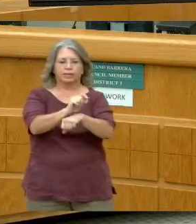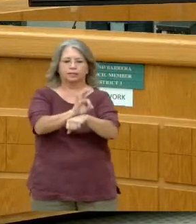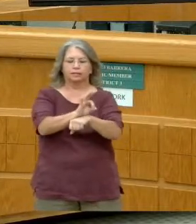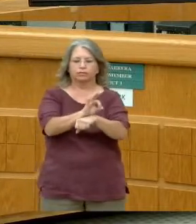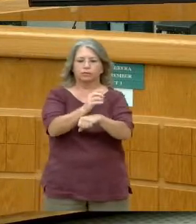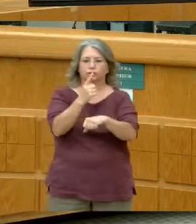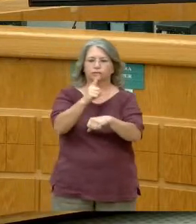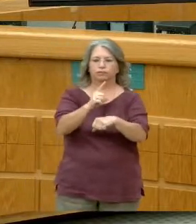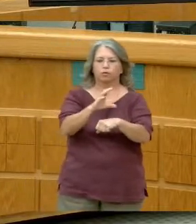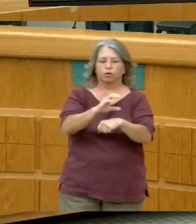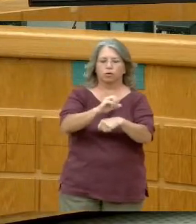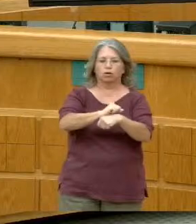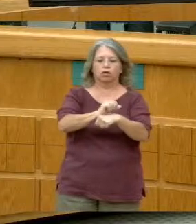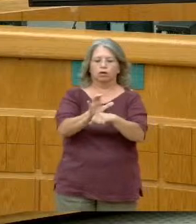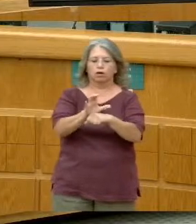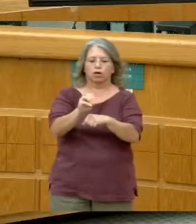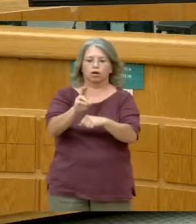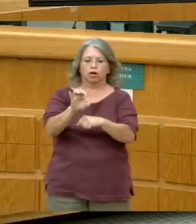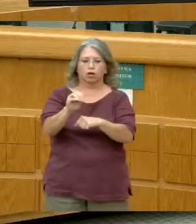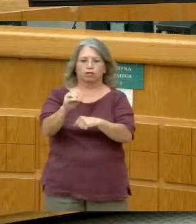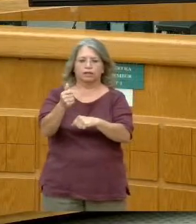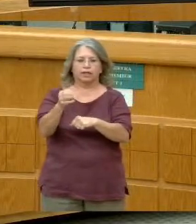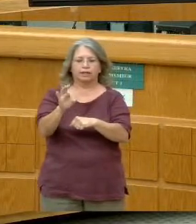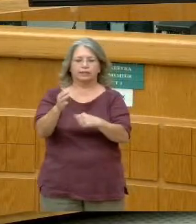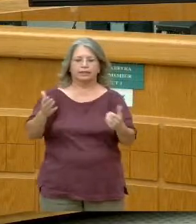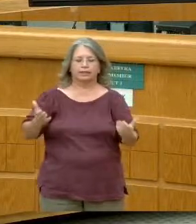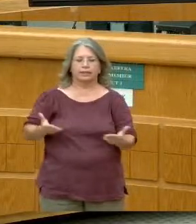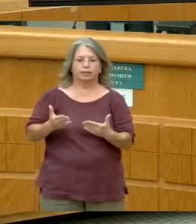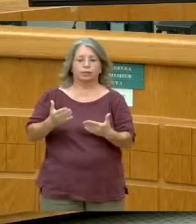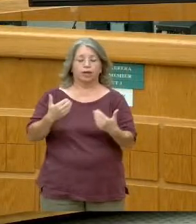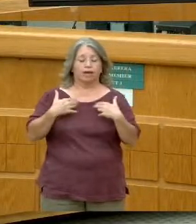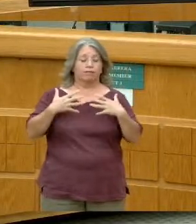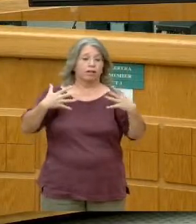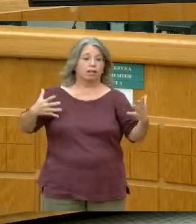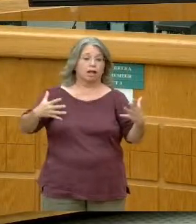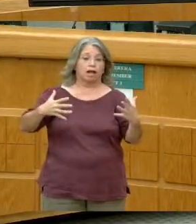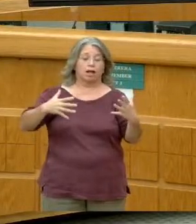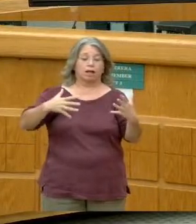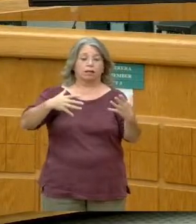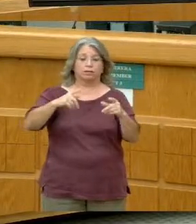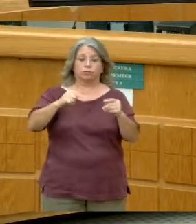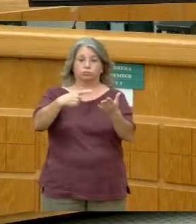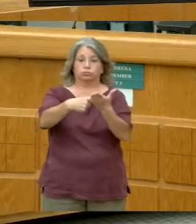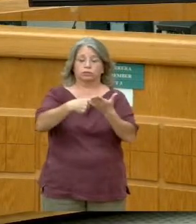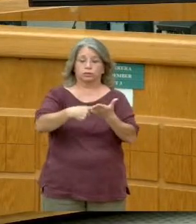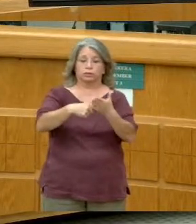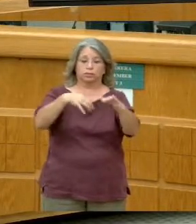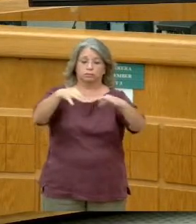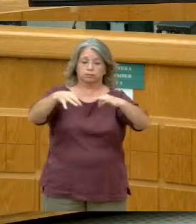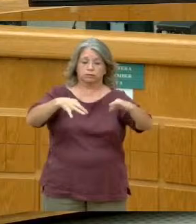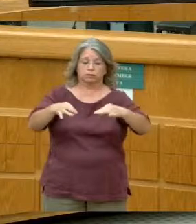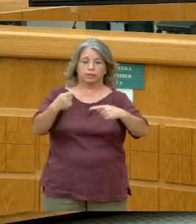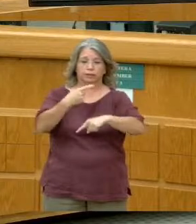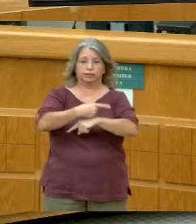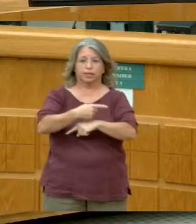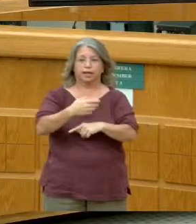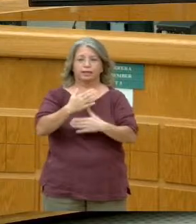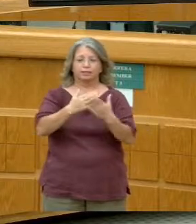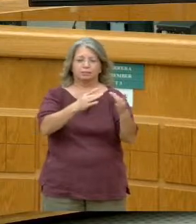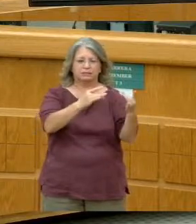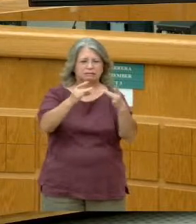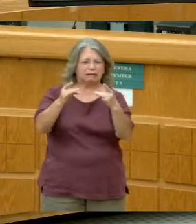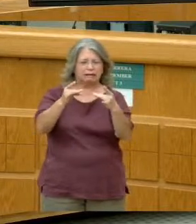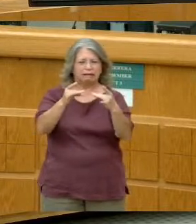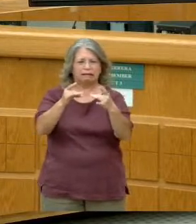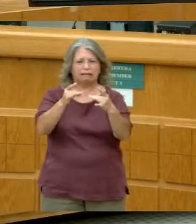area. We have a lot of ground to cover and some kind of thorny issues with data that I want to try to make clear for